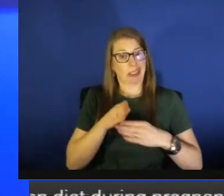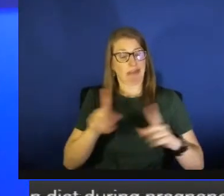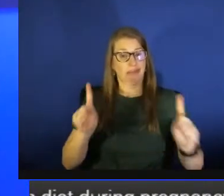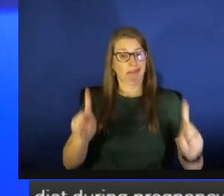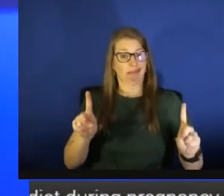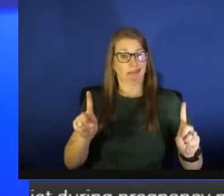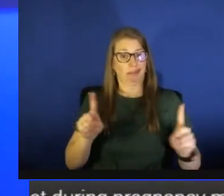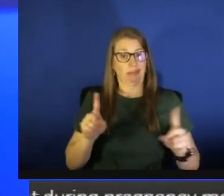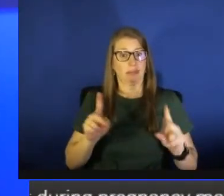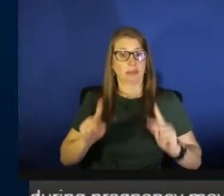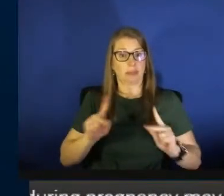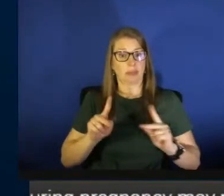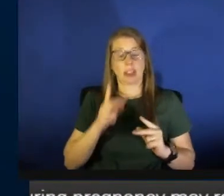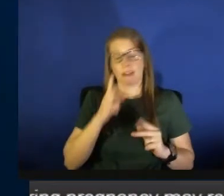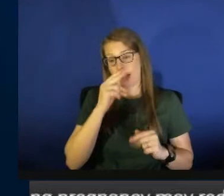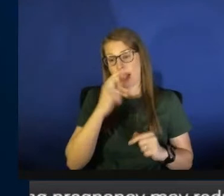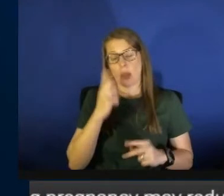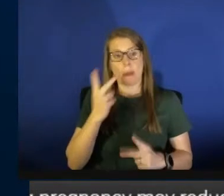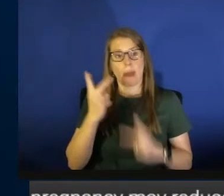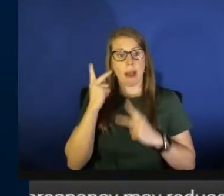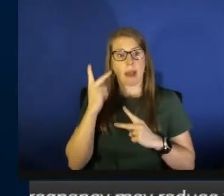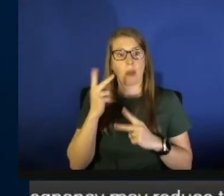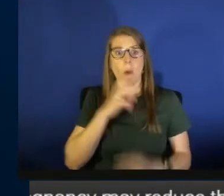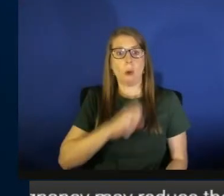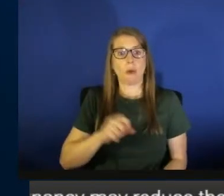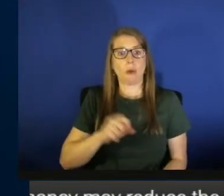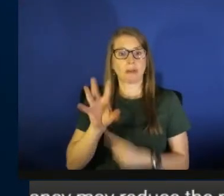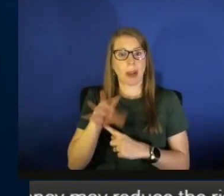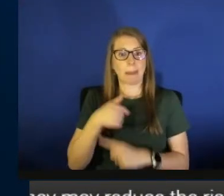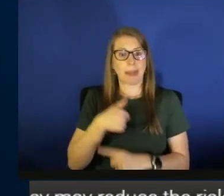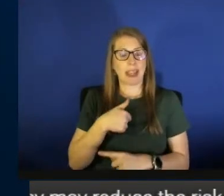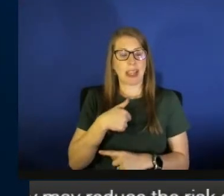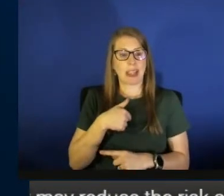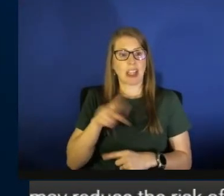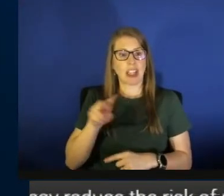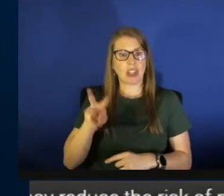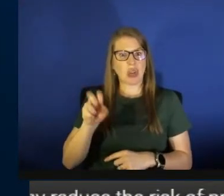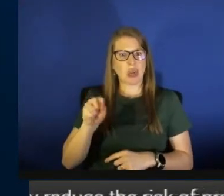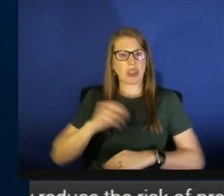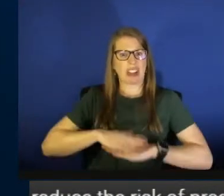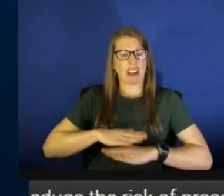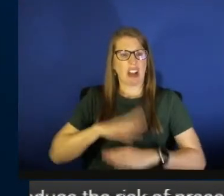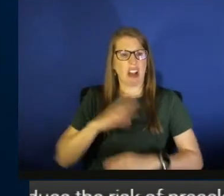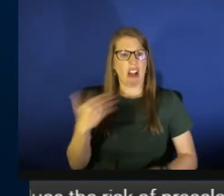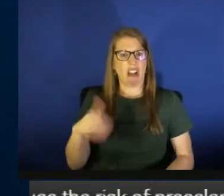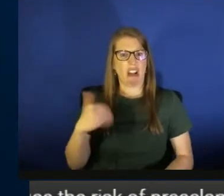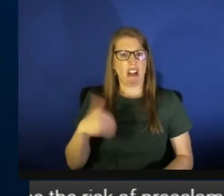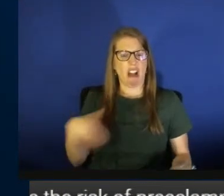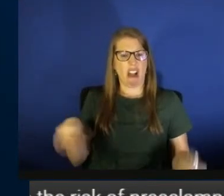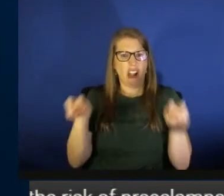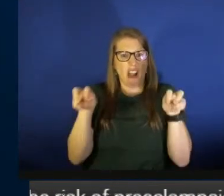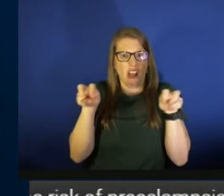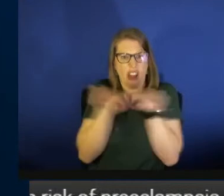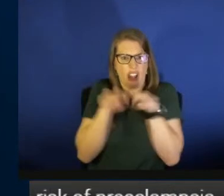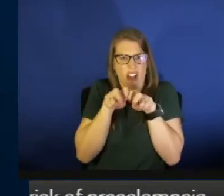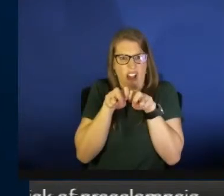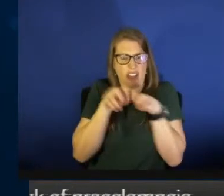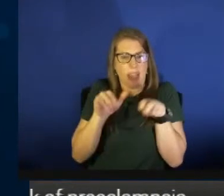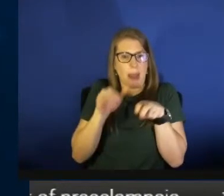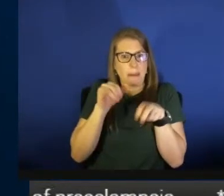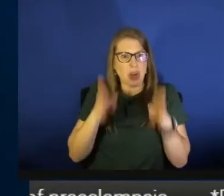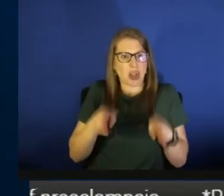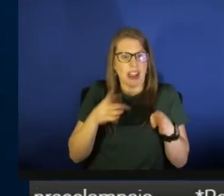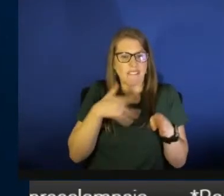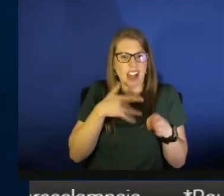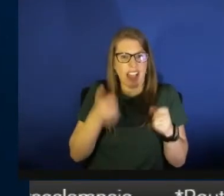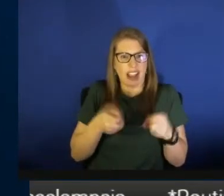I'll go back and I see old footage of me on the news desk, and I'm like, oh my gosh, why am I sitting so close to that person? I feel like I'm sitting on their lap.